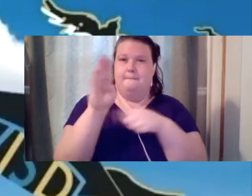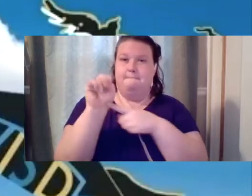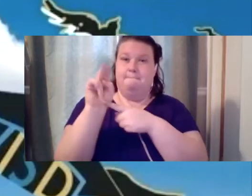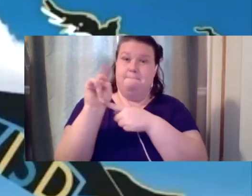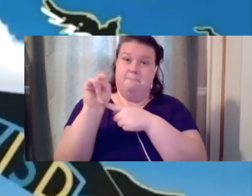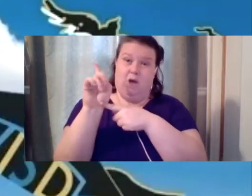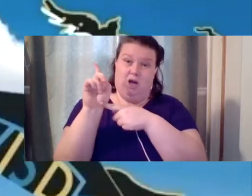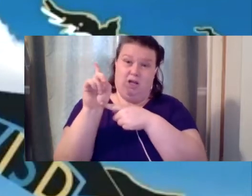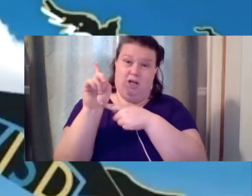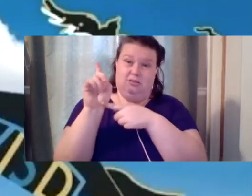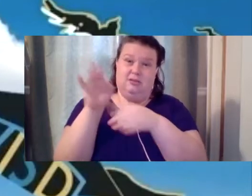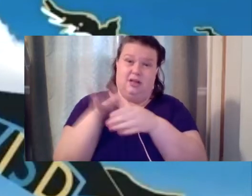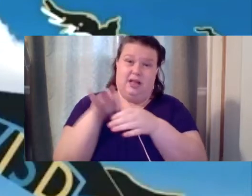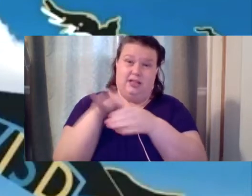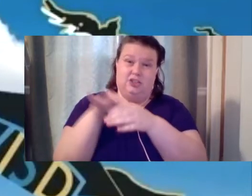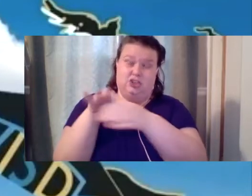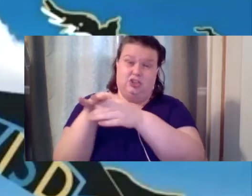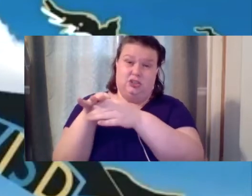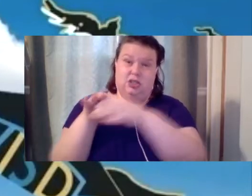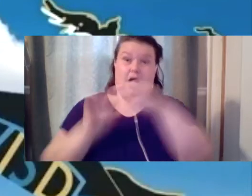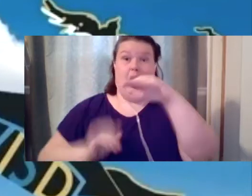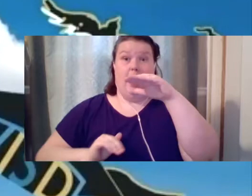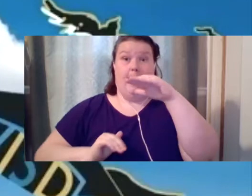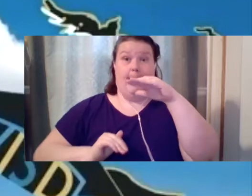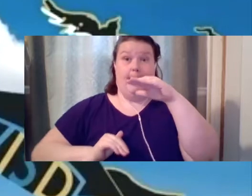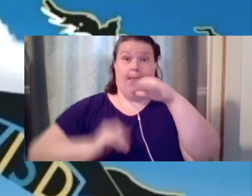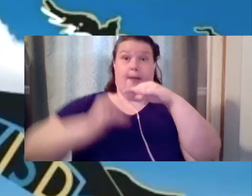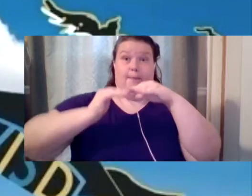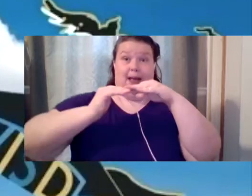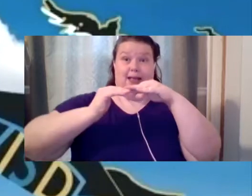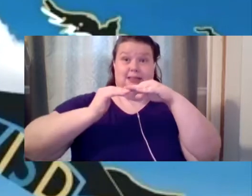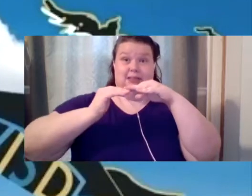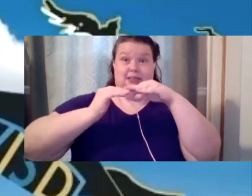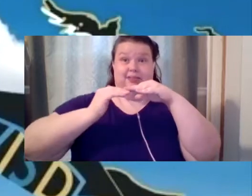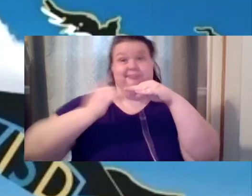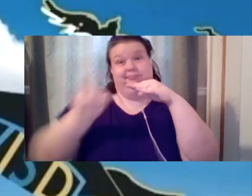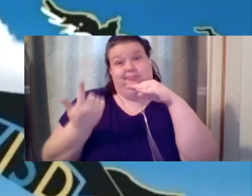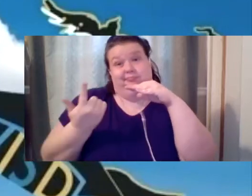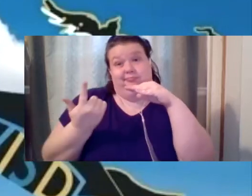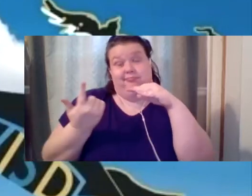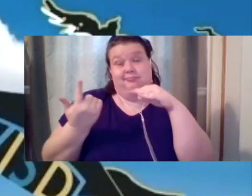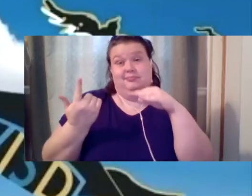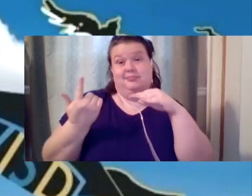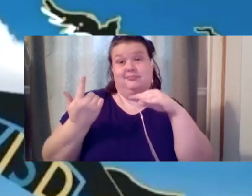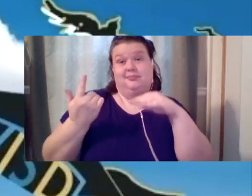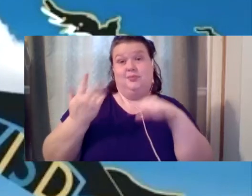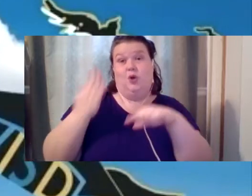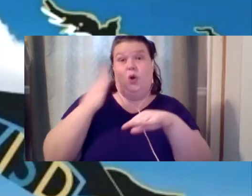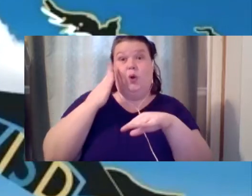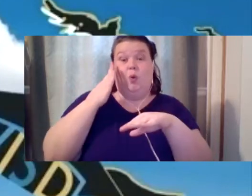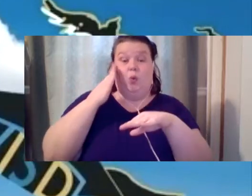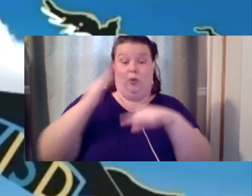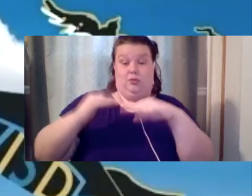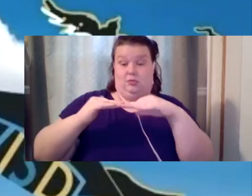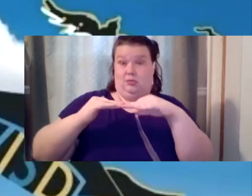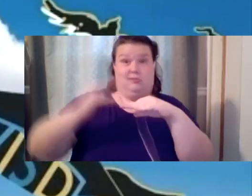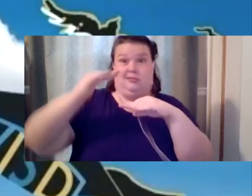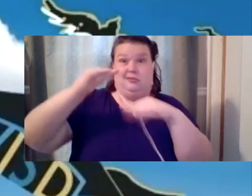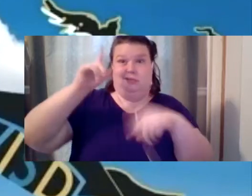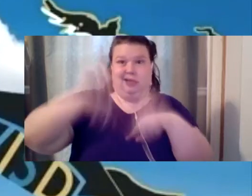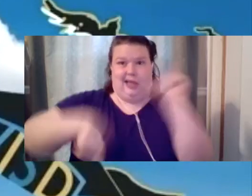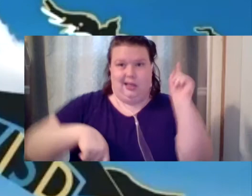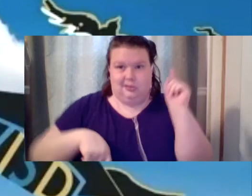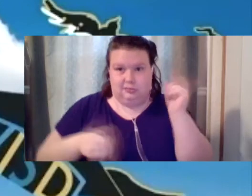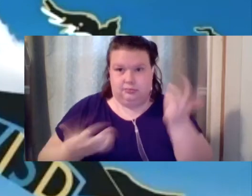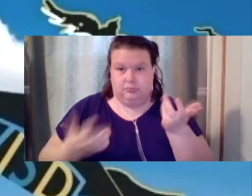the head. I mean, we run out of capacity at some point in time, uh, within 10 years, 15 years or beyond.